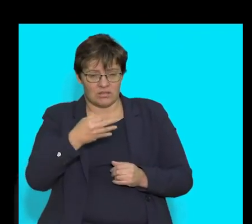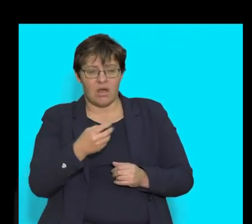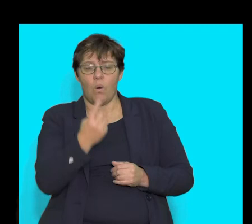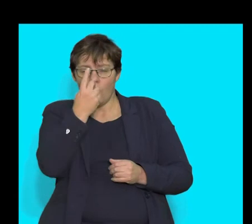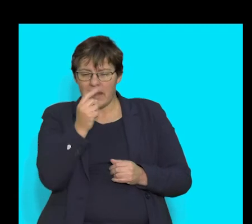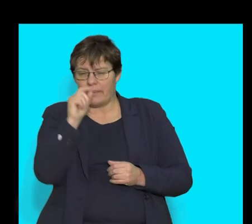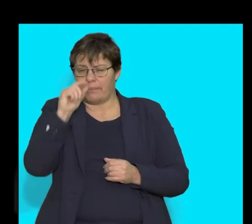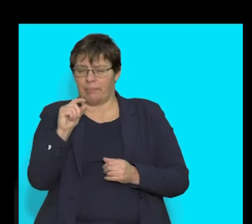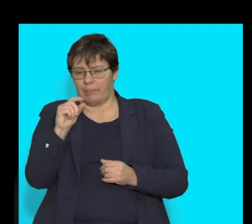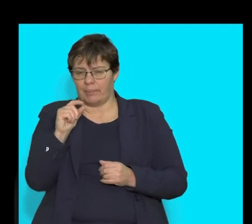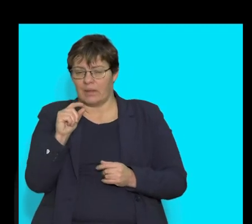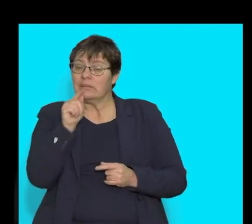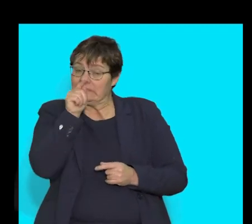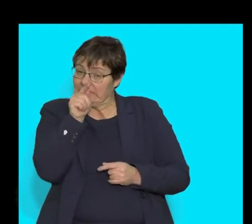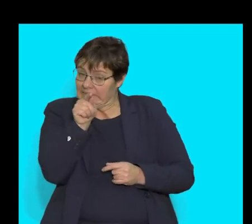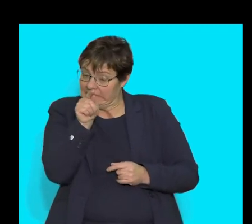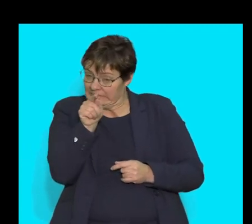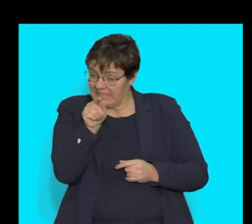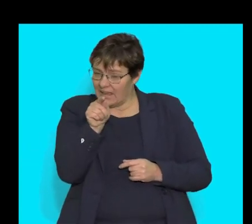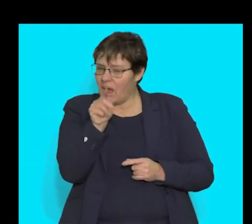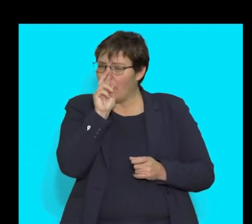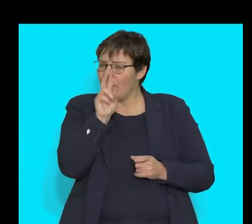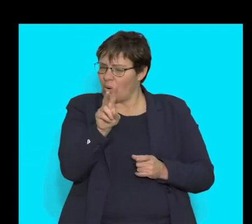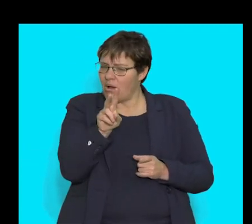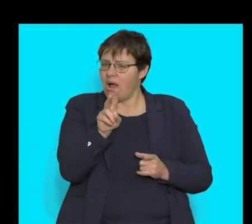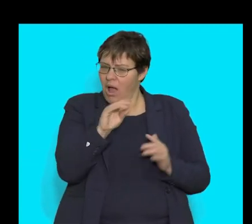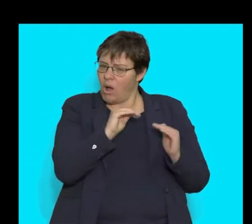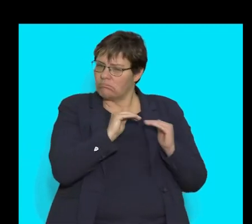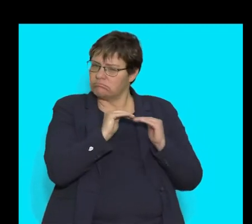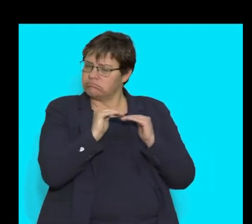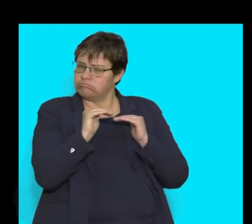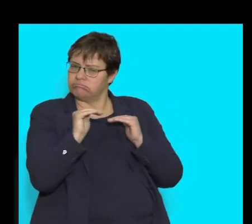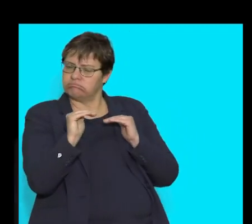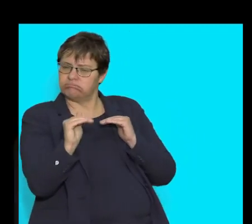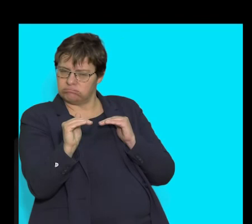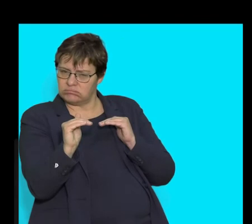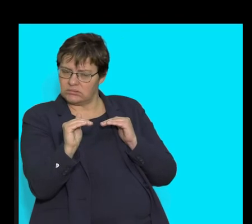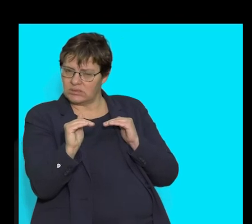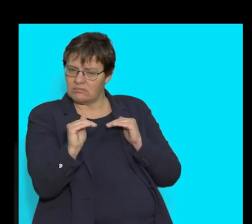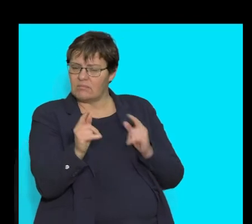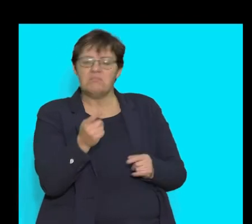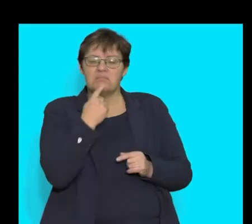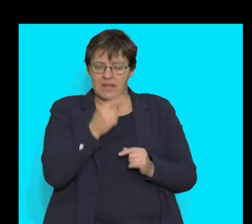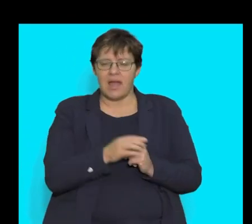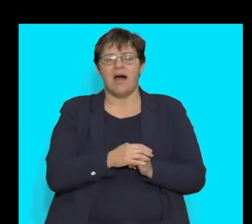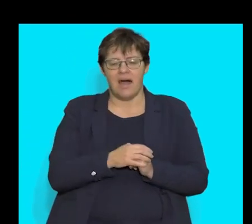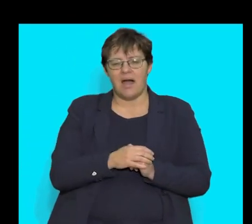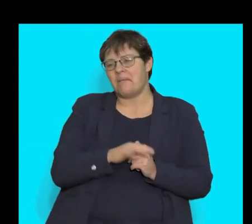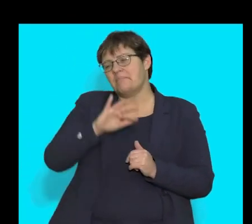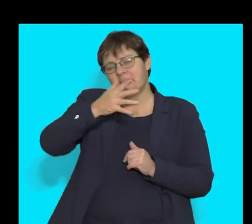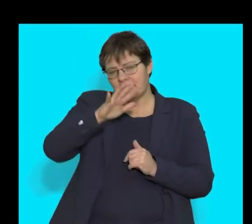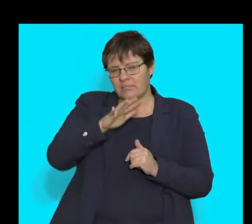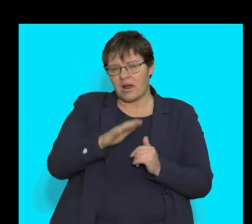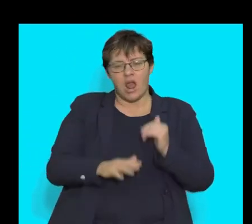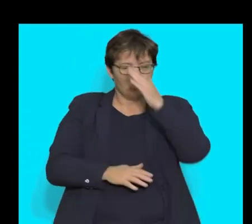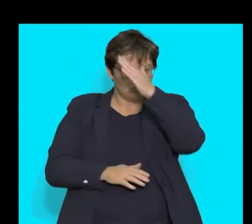and a bit. So this section here seems to be fairly constant. And so we could say that is more or less a straight